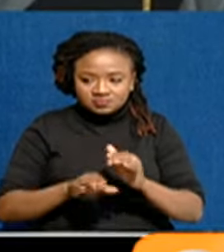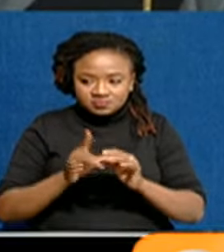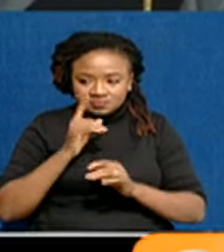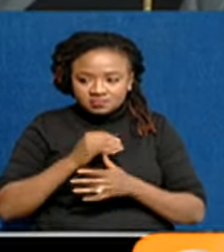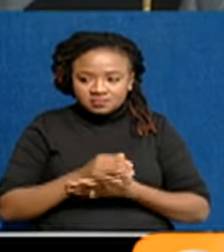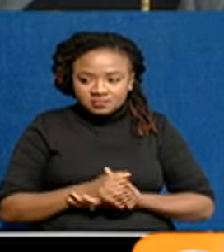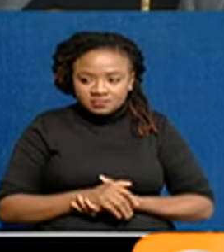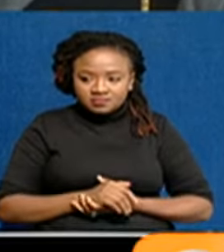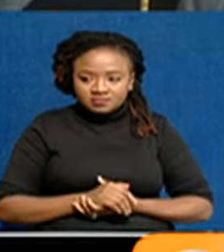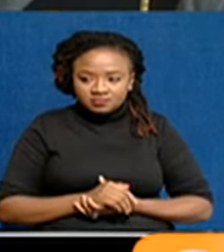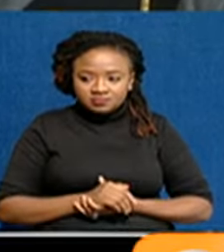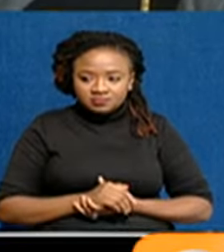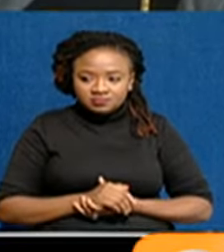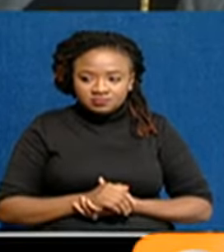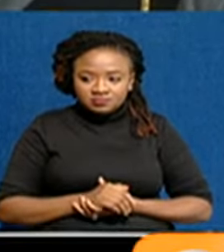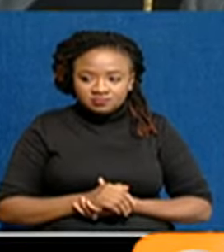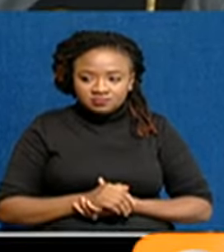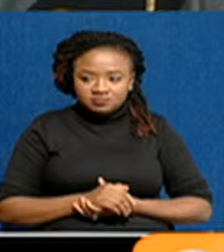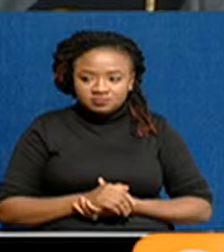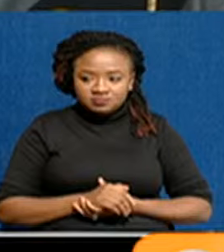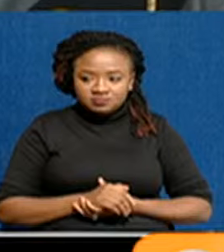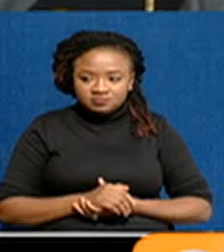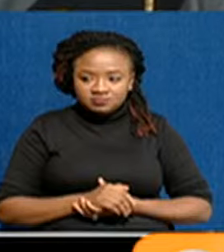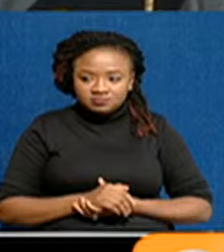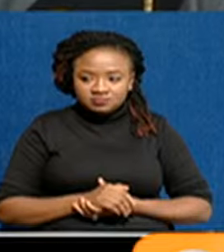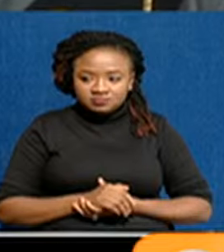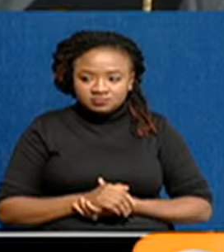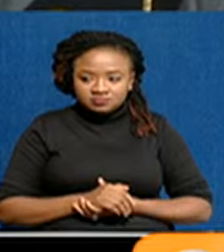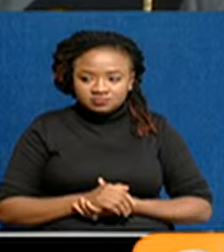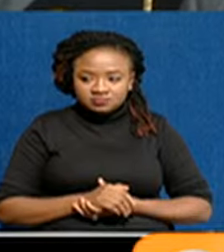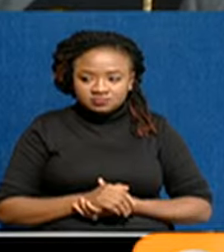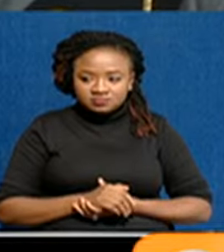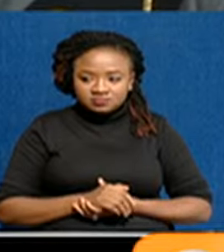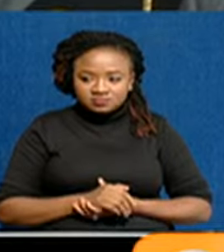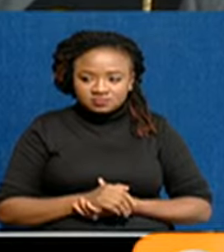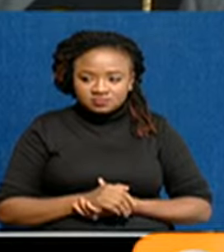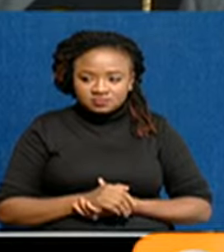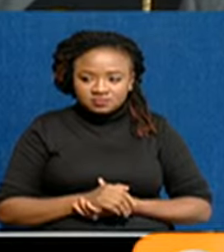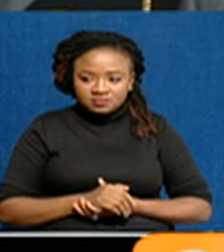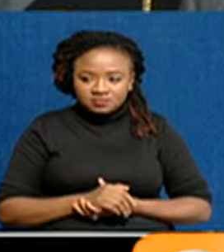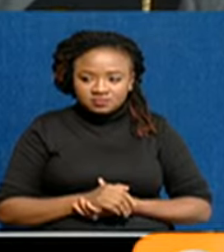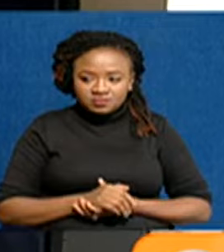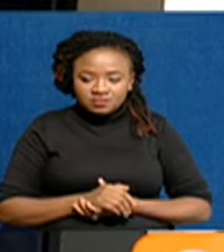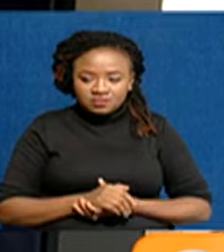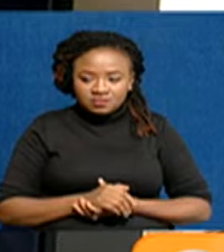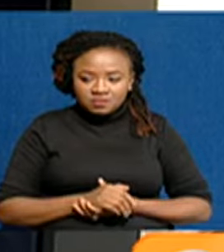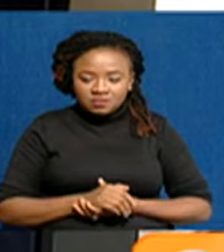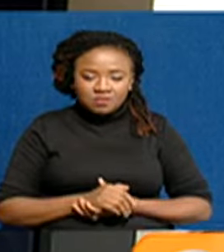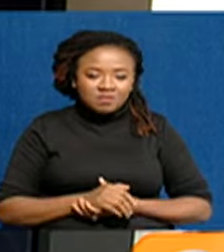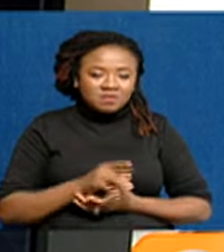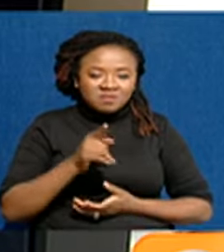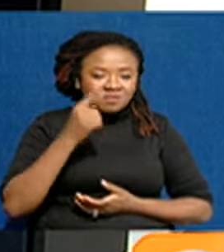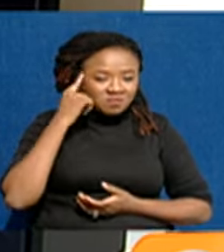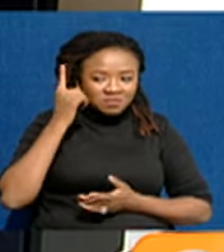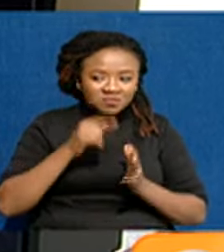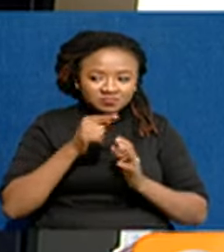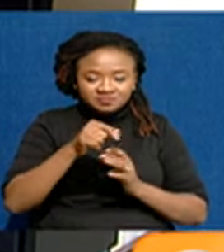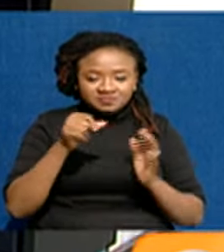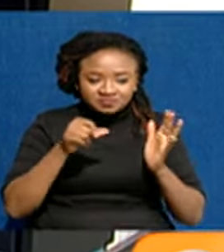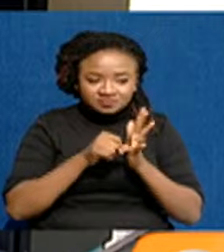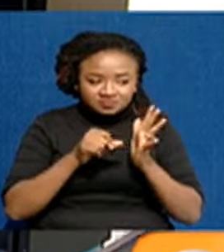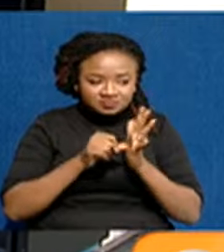bring in on Murugoro. The money is already there and it's available. Yes. Okay. Murugoro, what missteps are you seeing when it comes to dealing with disaster as a country, looking at